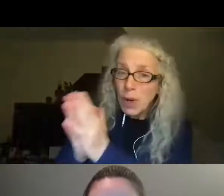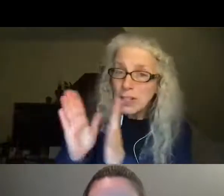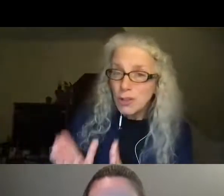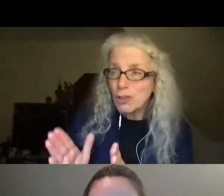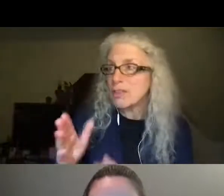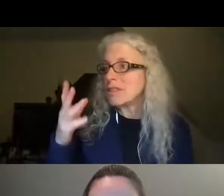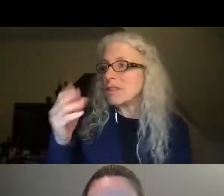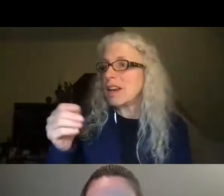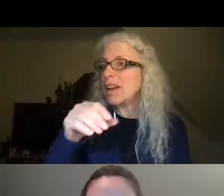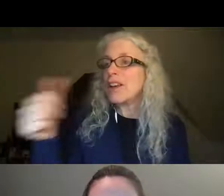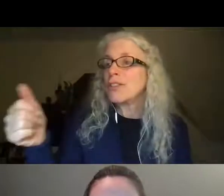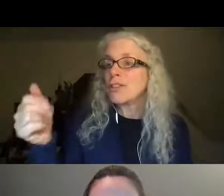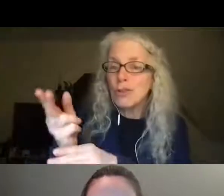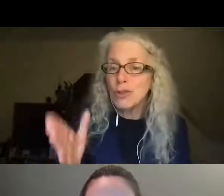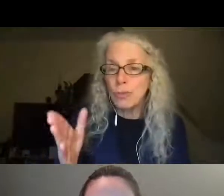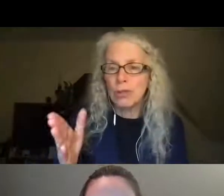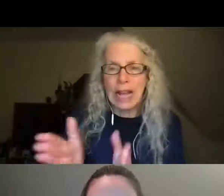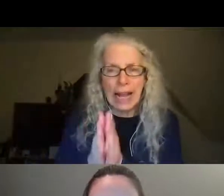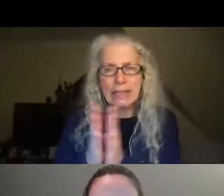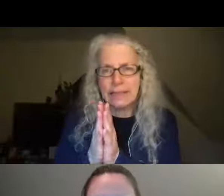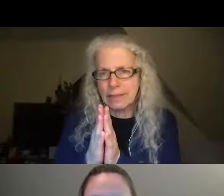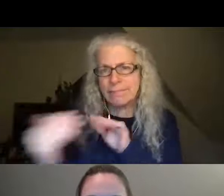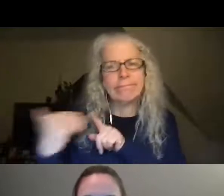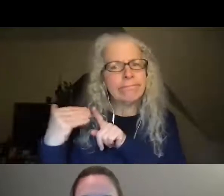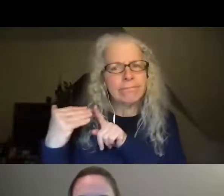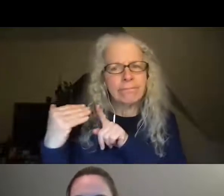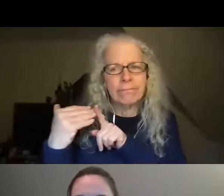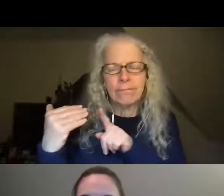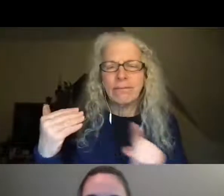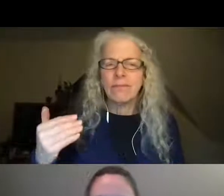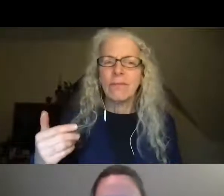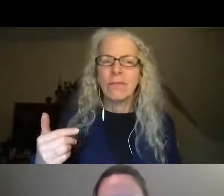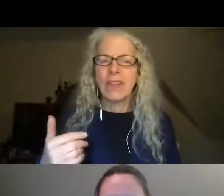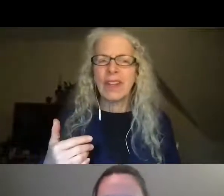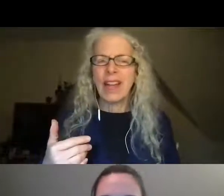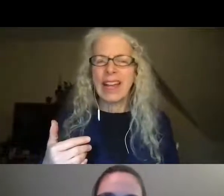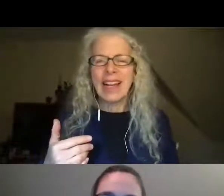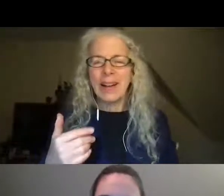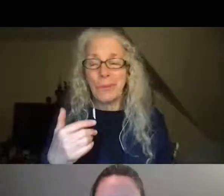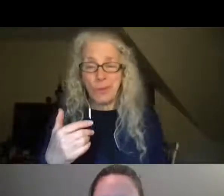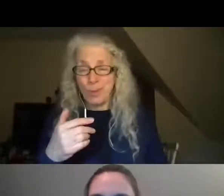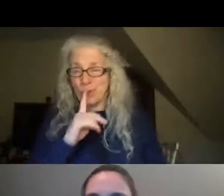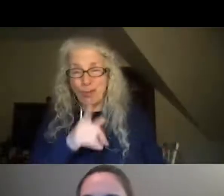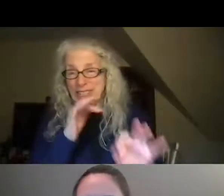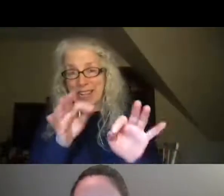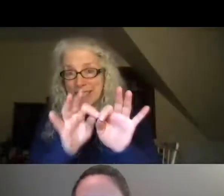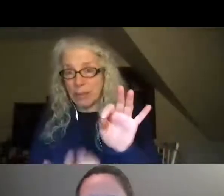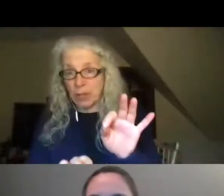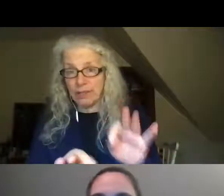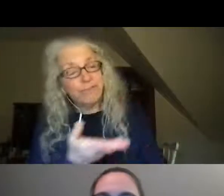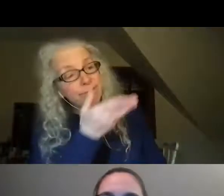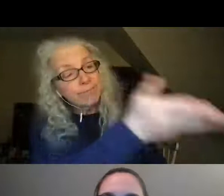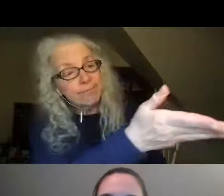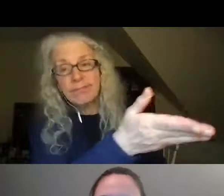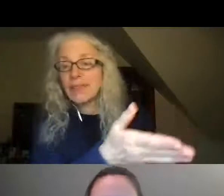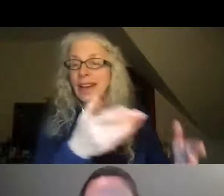requests. It doesn't typically go from just submitting a request to filling it and then confirming